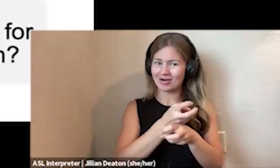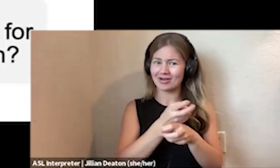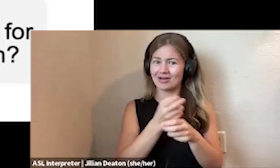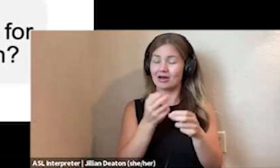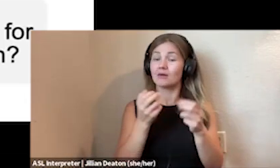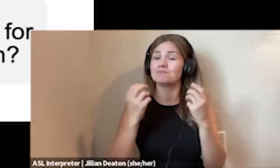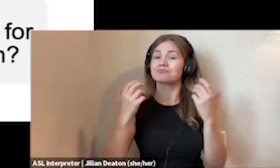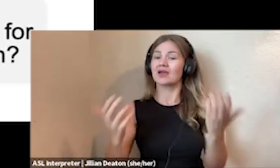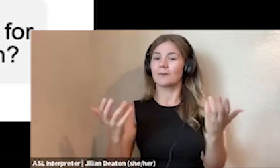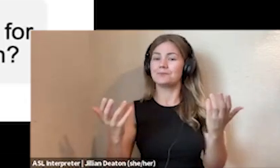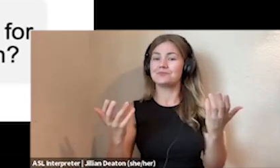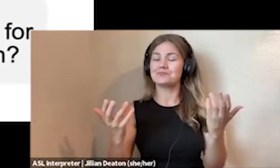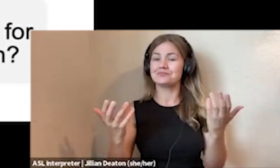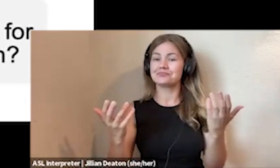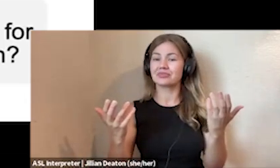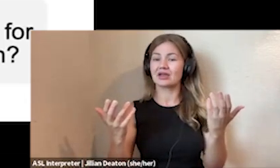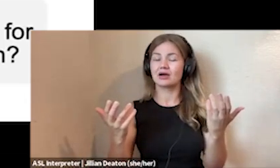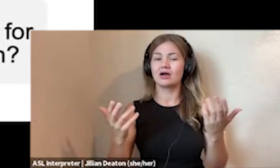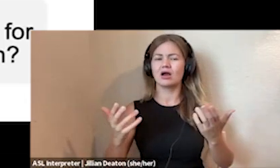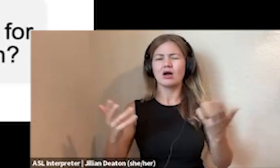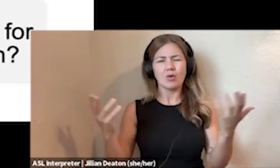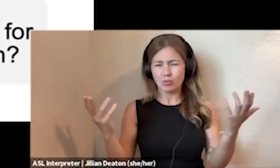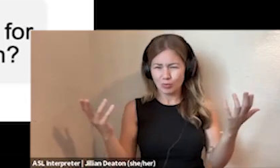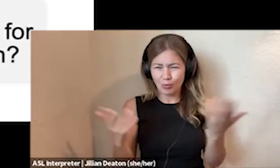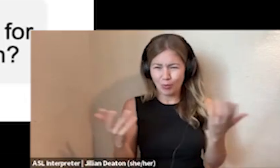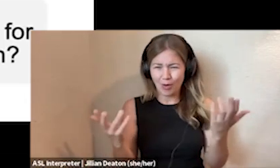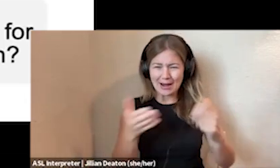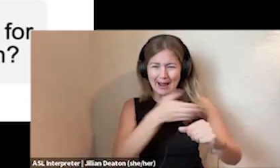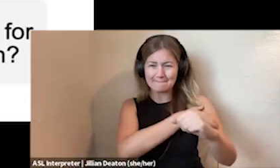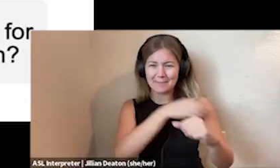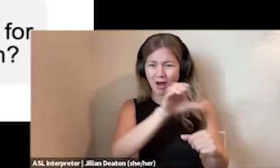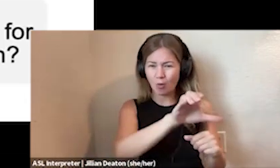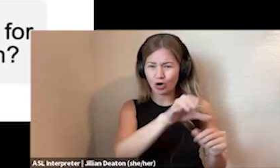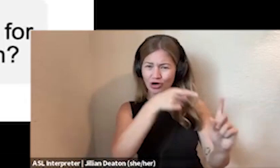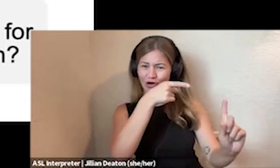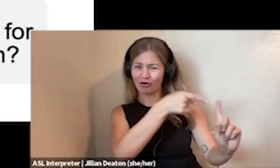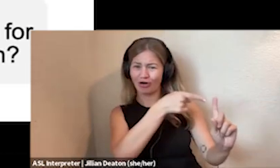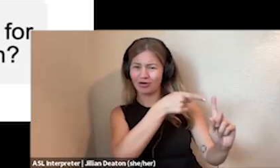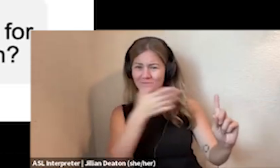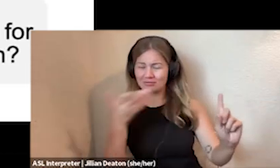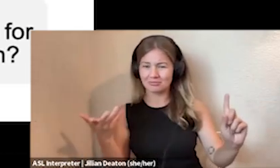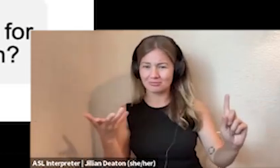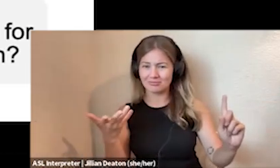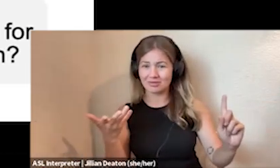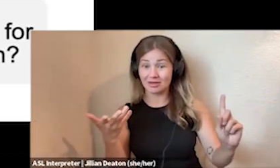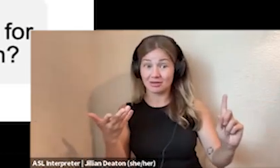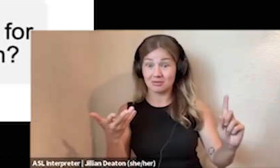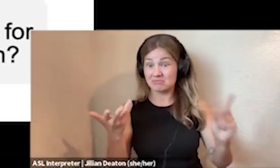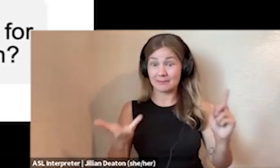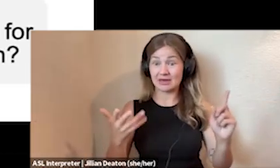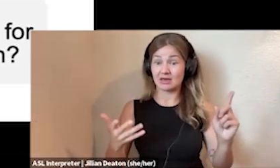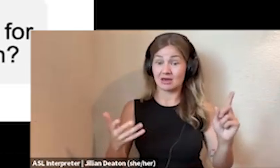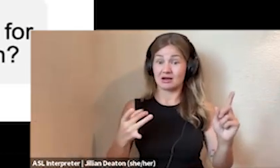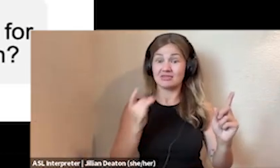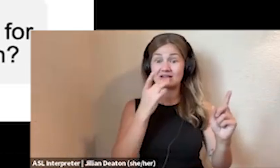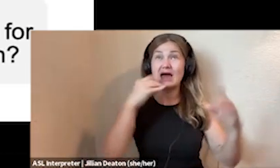that opened up and empowered her? Was it the way the light fell through the studio that moment? Was it another dancer who